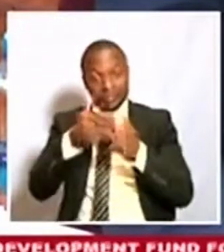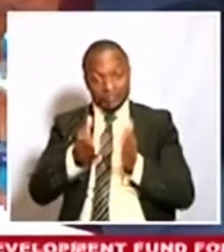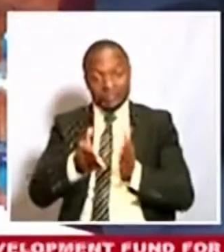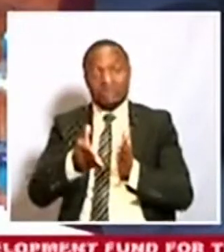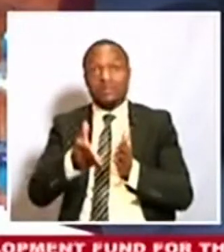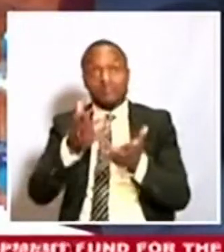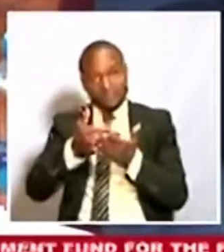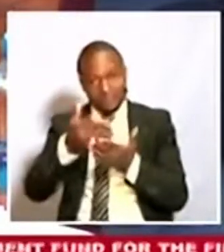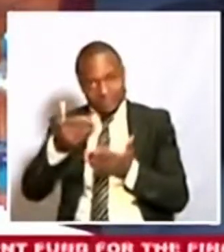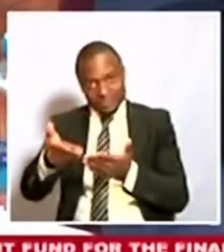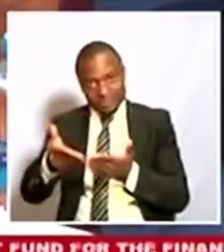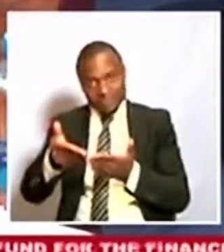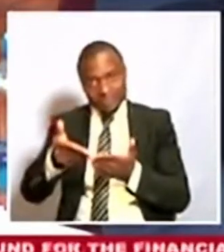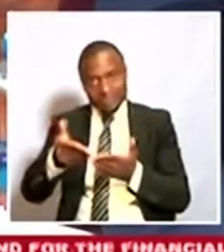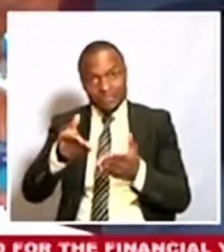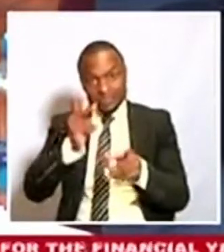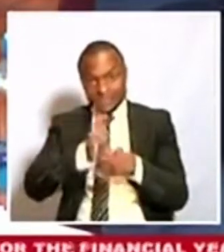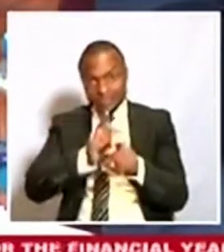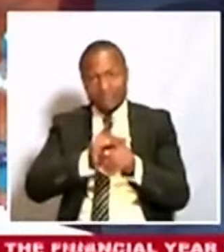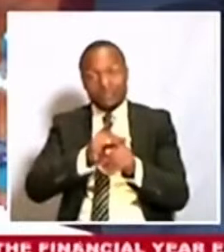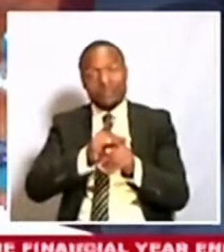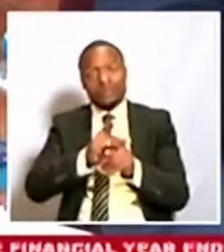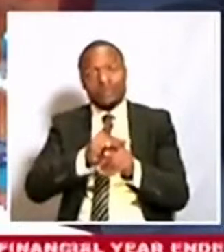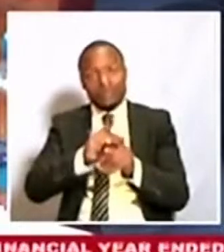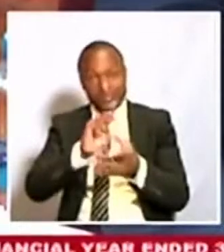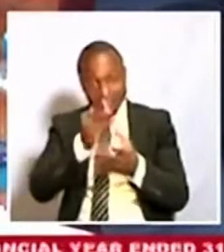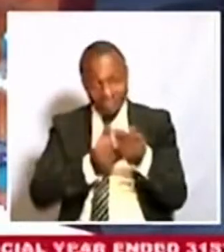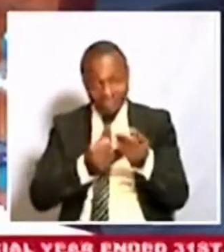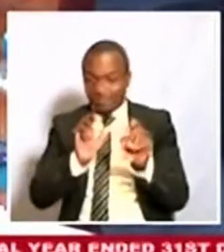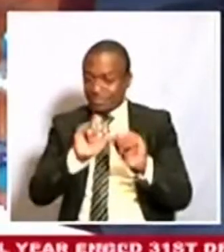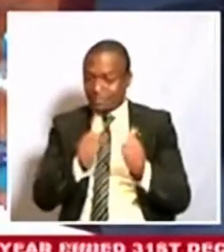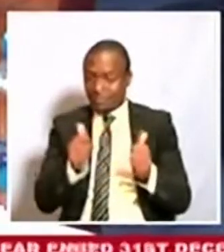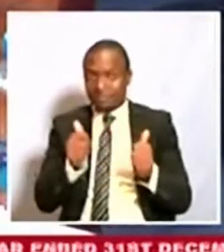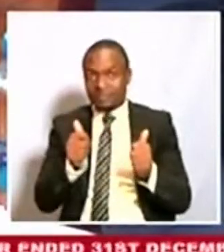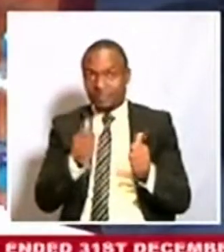application forms and all other constituency development fund documentation.